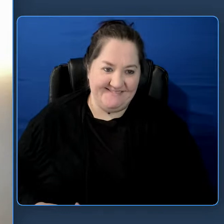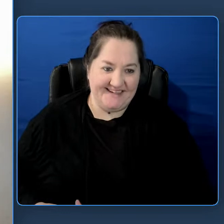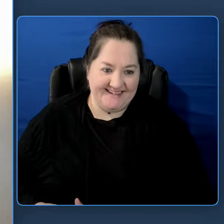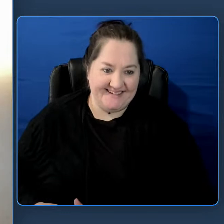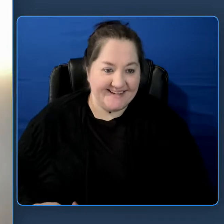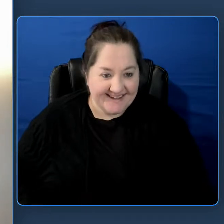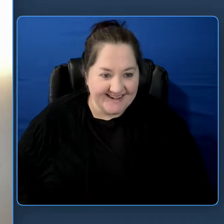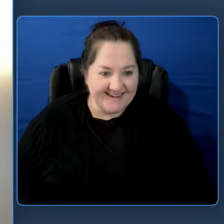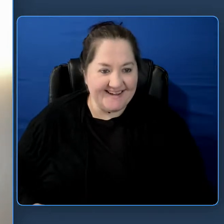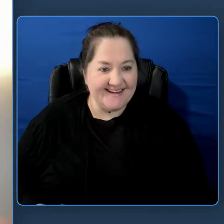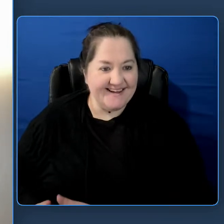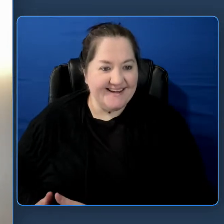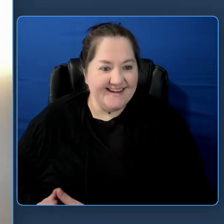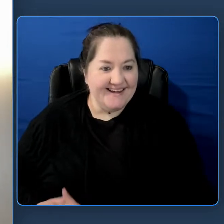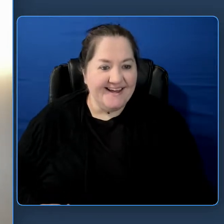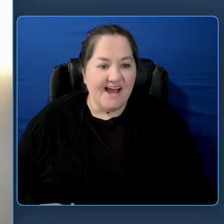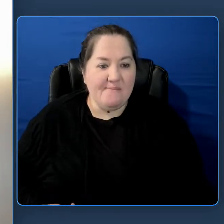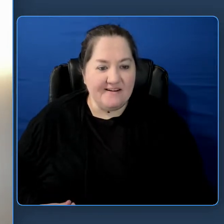I mean,